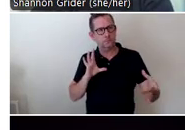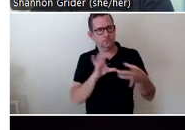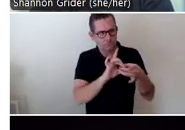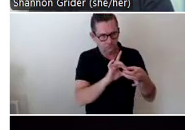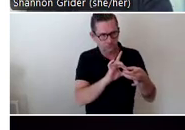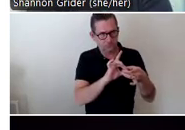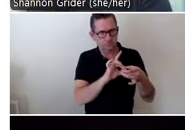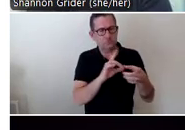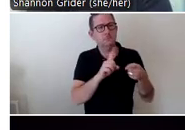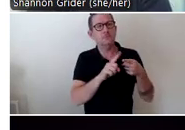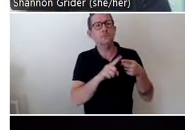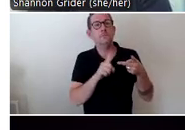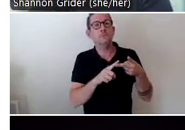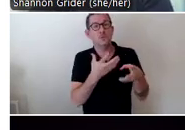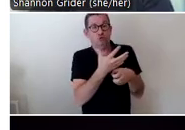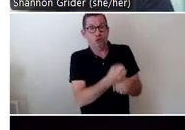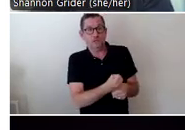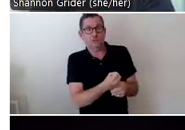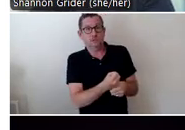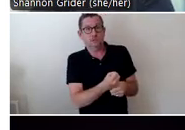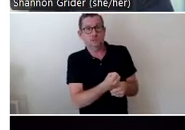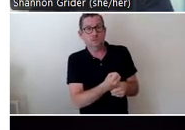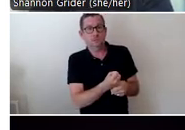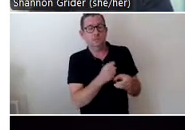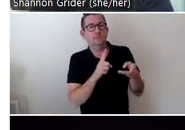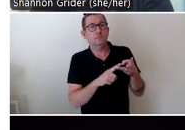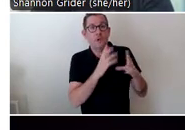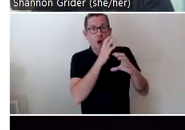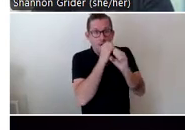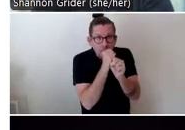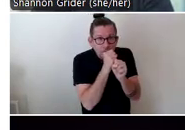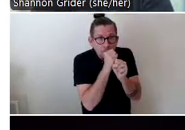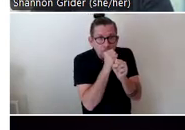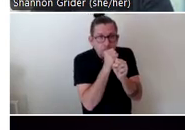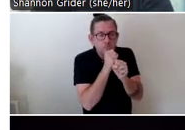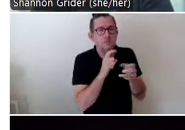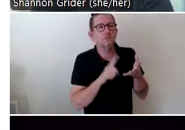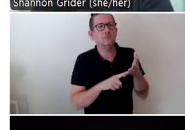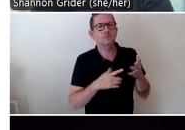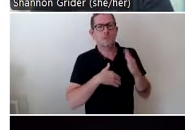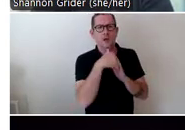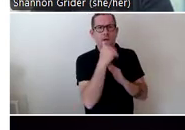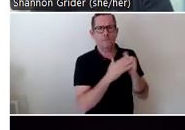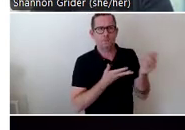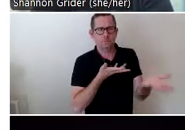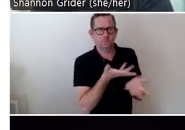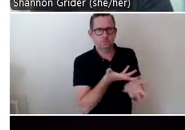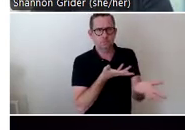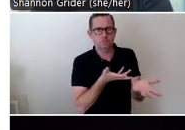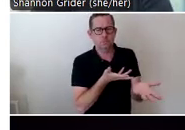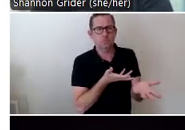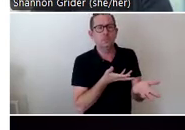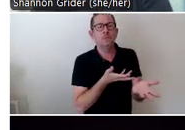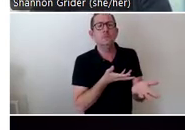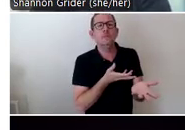scheduling. The reason behind that is because in therapeutic sessions, you're developing a connection, a rapport. You need